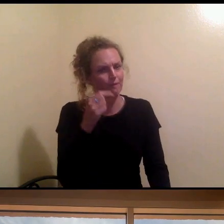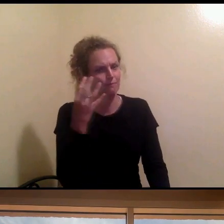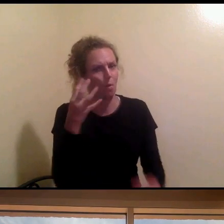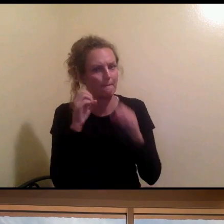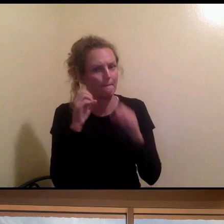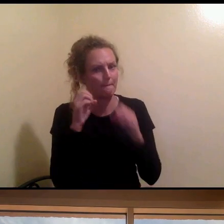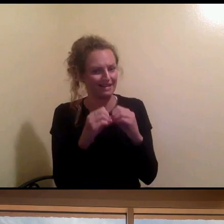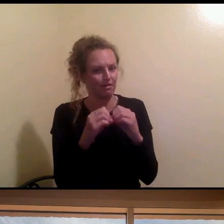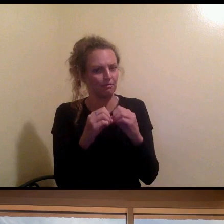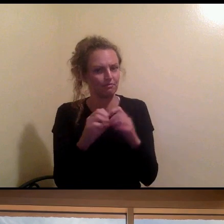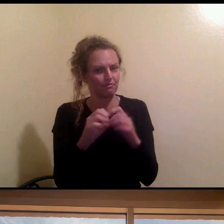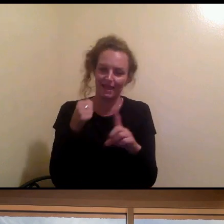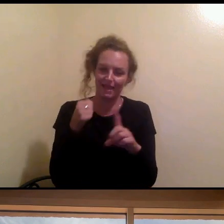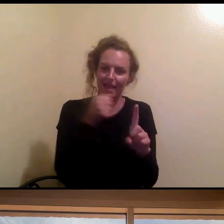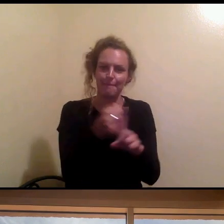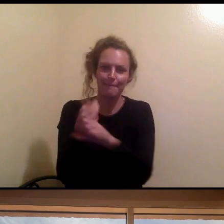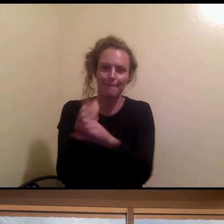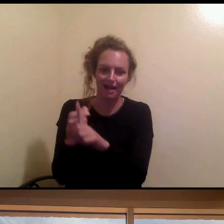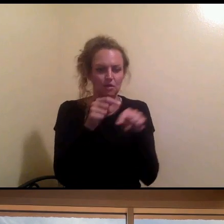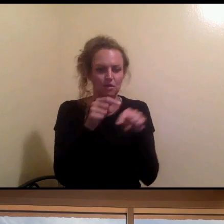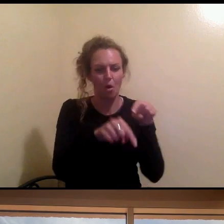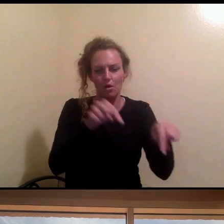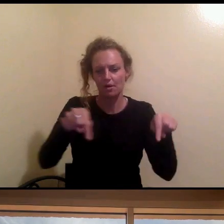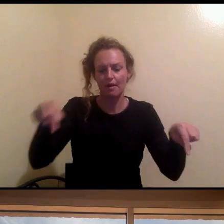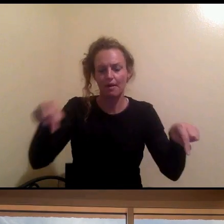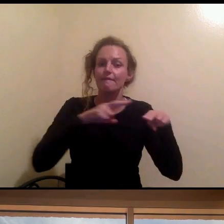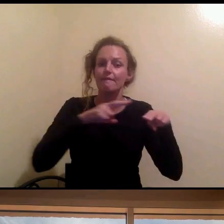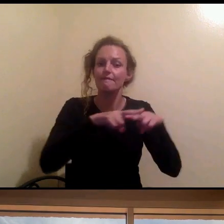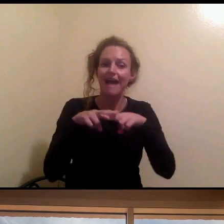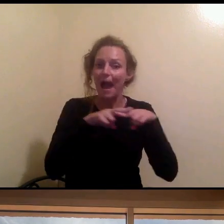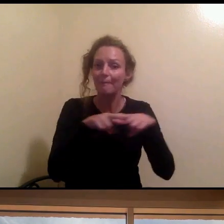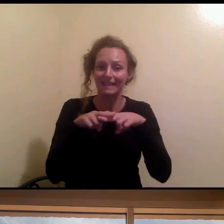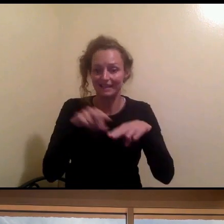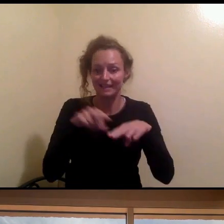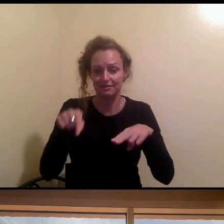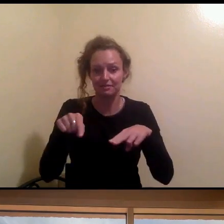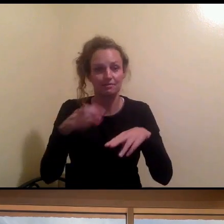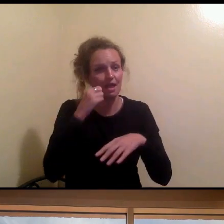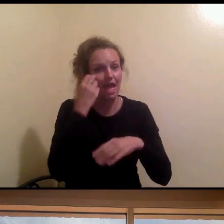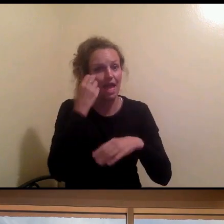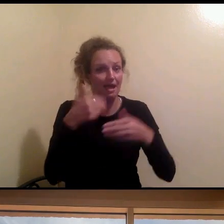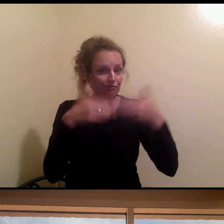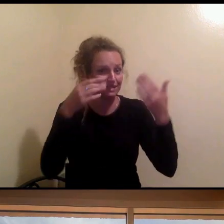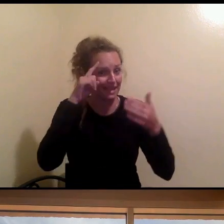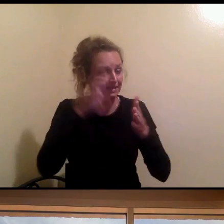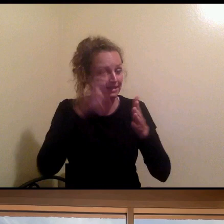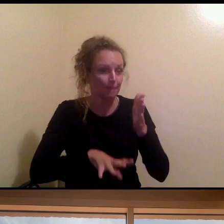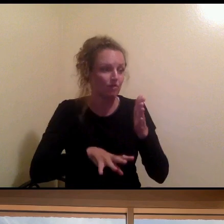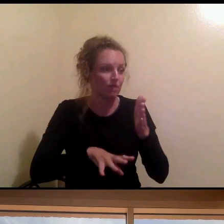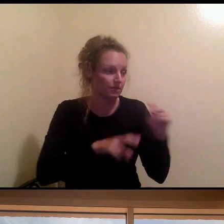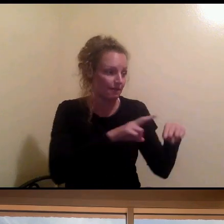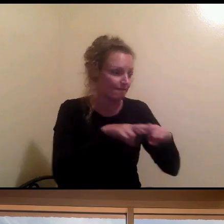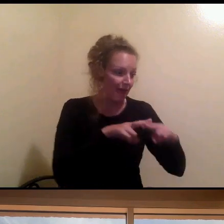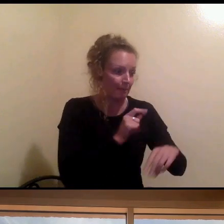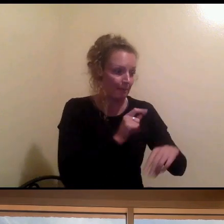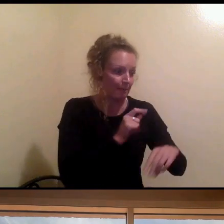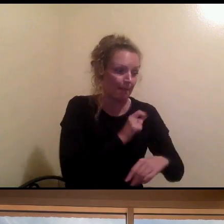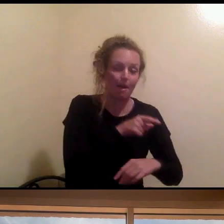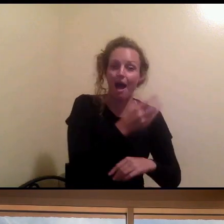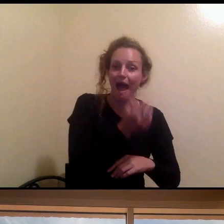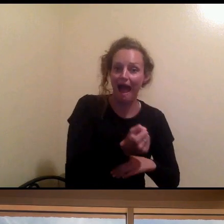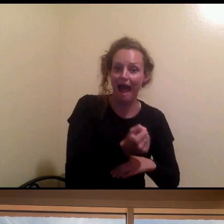that are immediately and directly connected to this on a regular basis. So the global impact is, maybe 40%, maybe, and